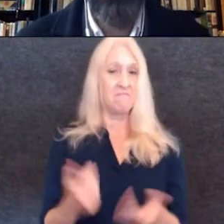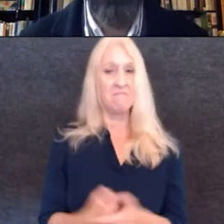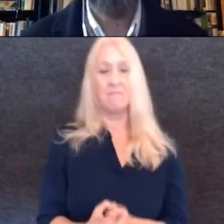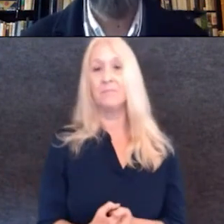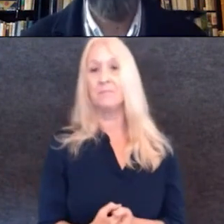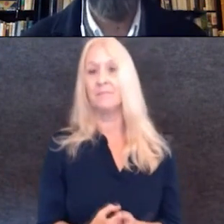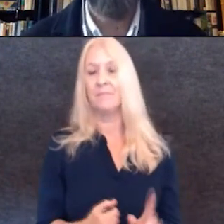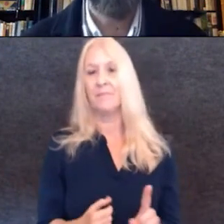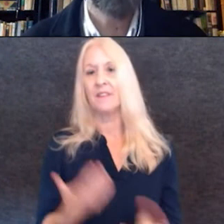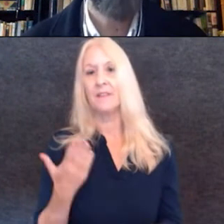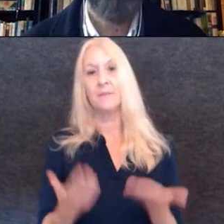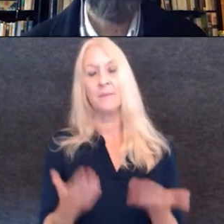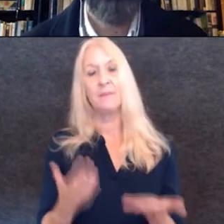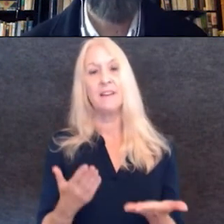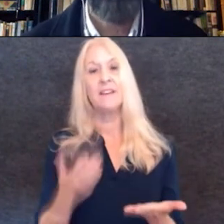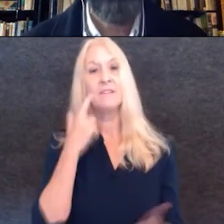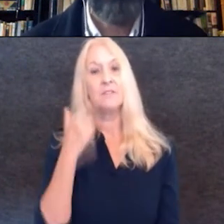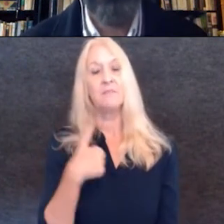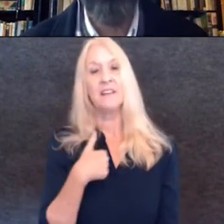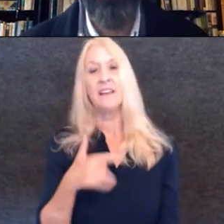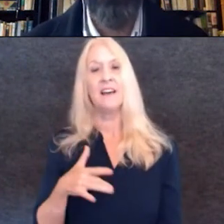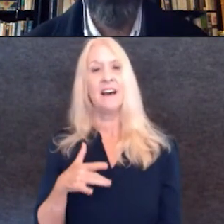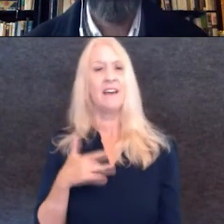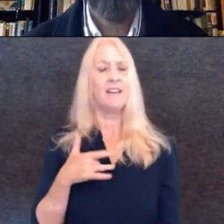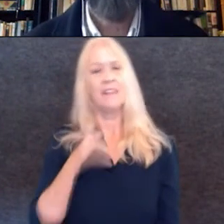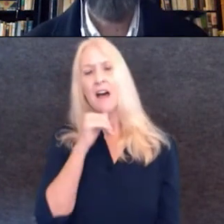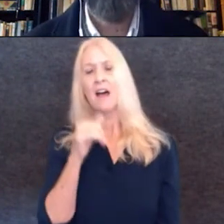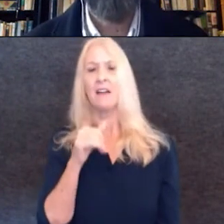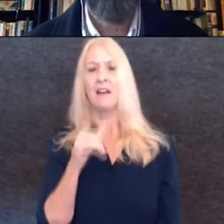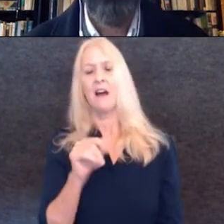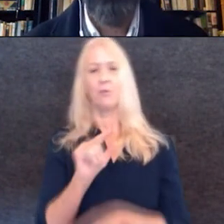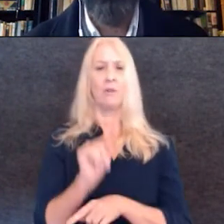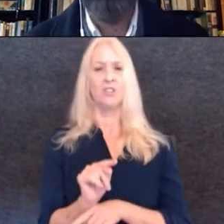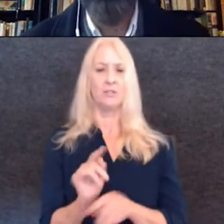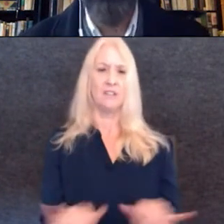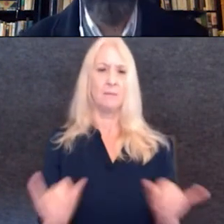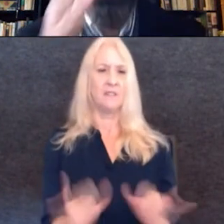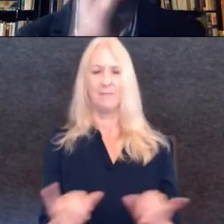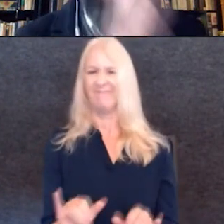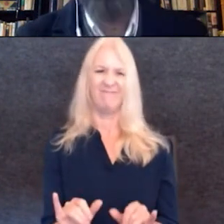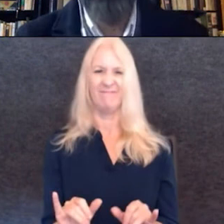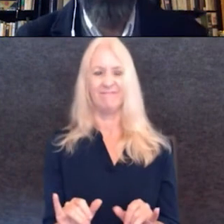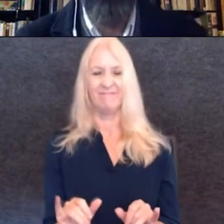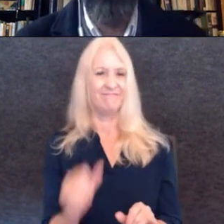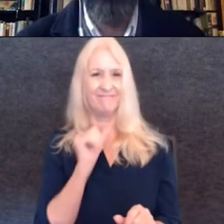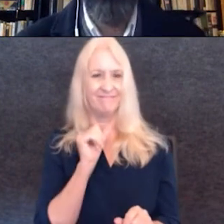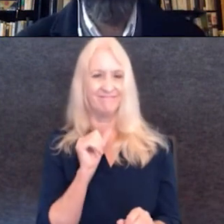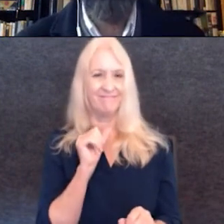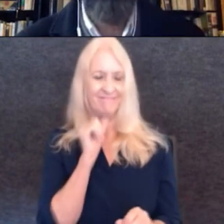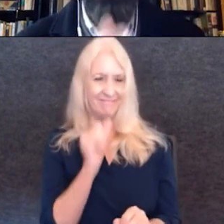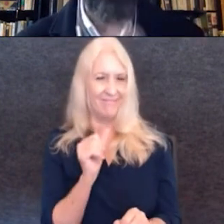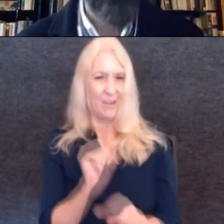maybe that's why it, to me, has, I'm not in a traditional type of, you know, accounts